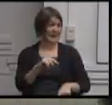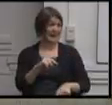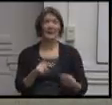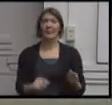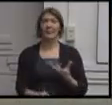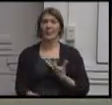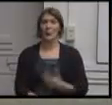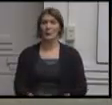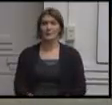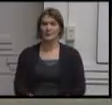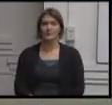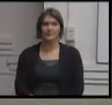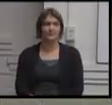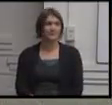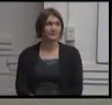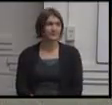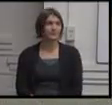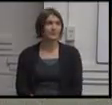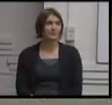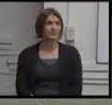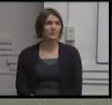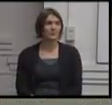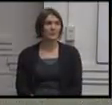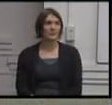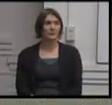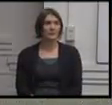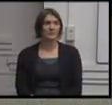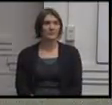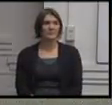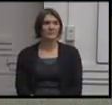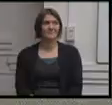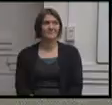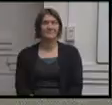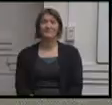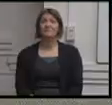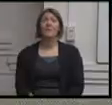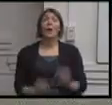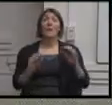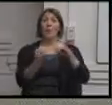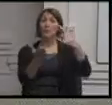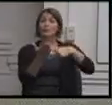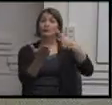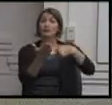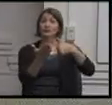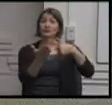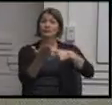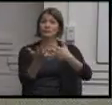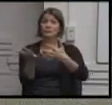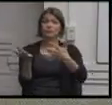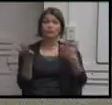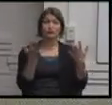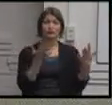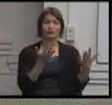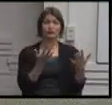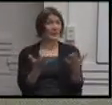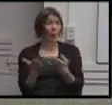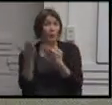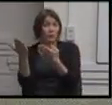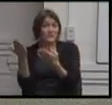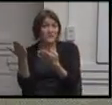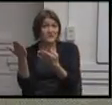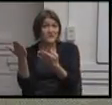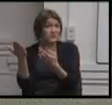then, you'll report back on 12/16. 10:40. Thank you. Any further discussion on, or any